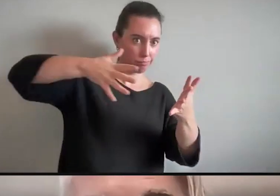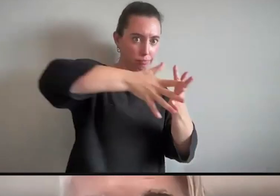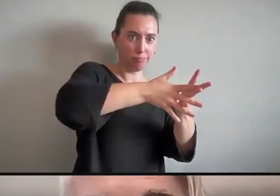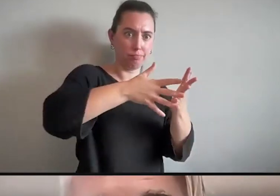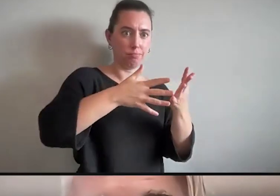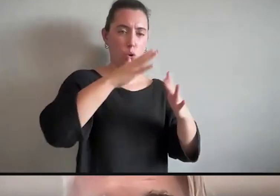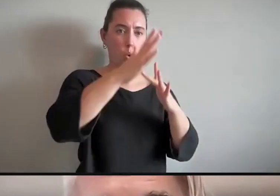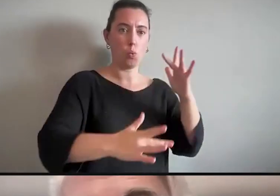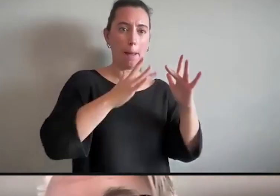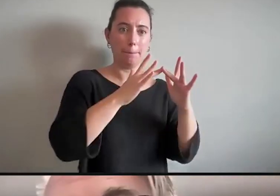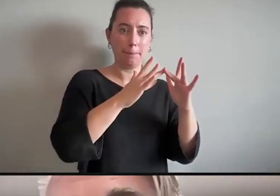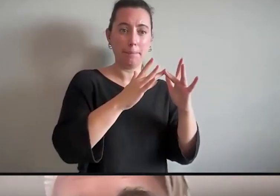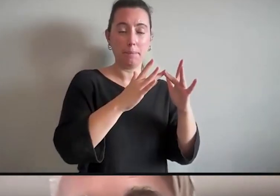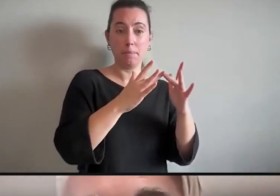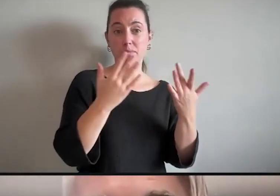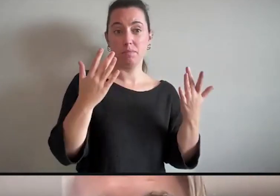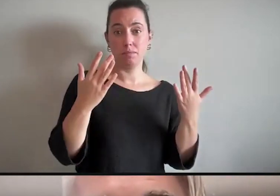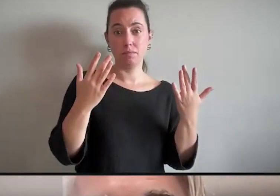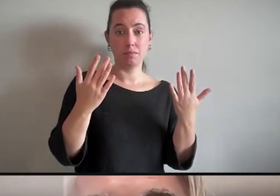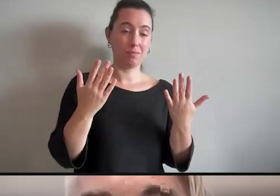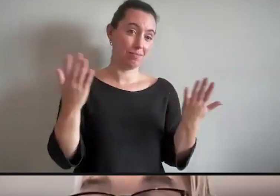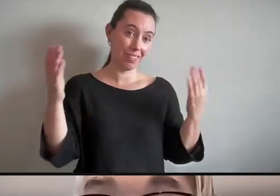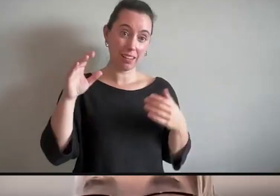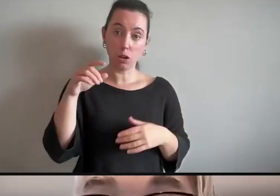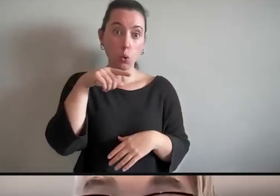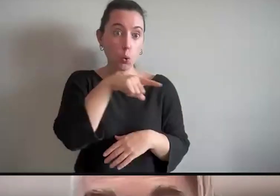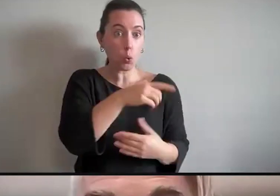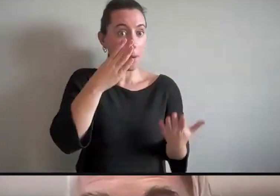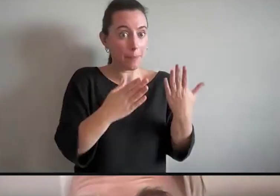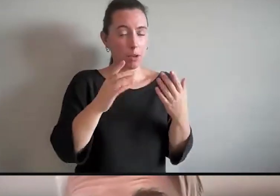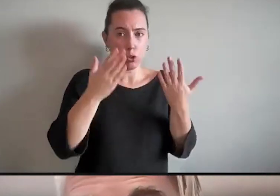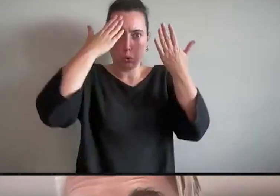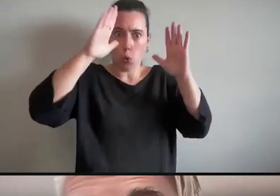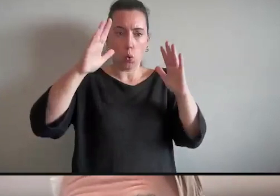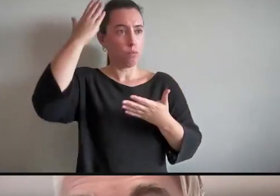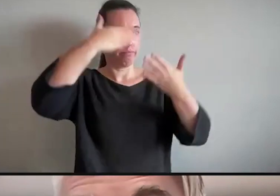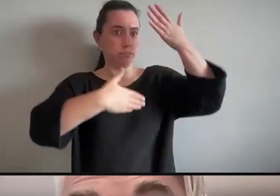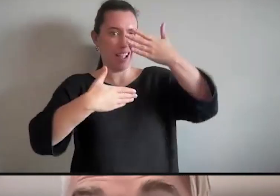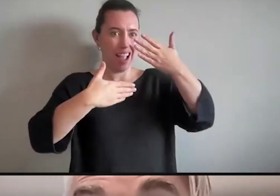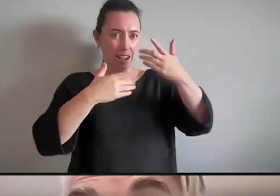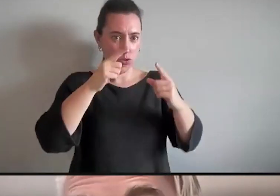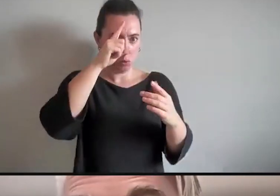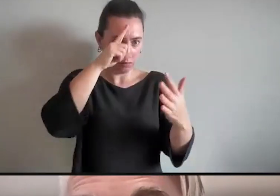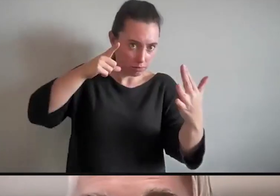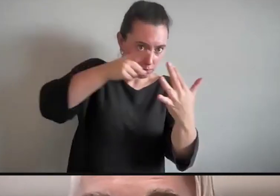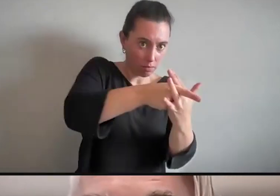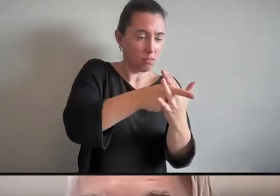it's not accessible or not, you'll ignore it if you're not taught to care. So maybe teaching people to care.